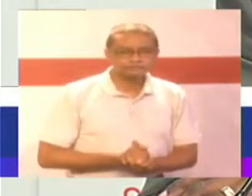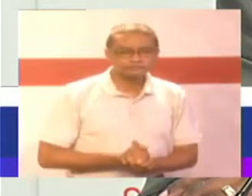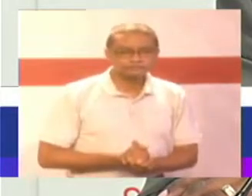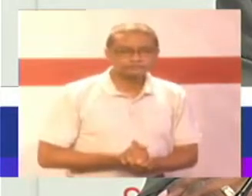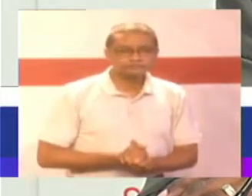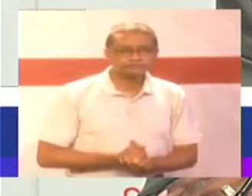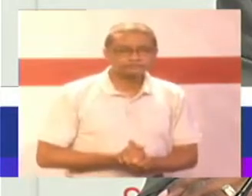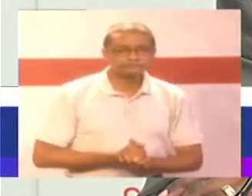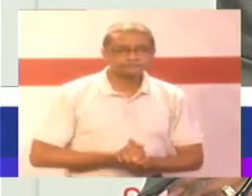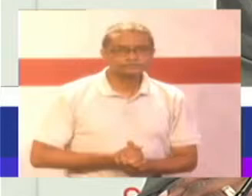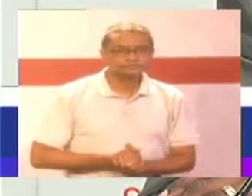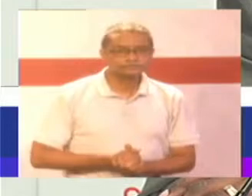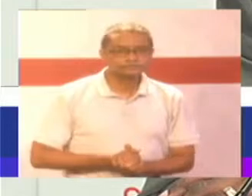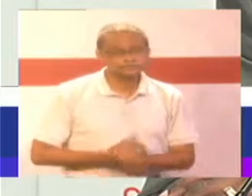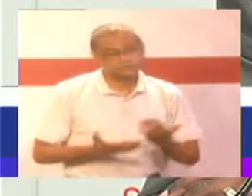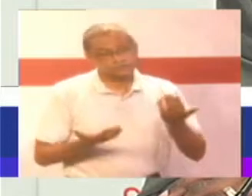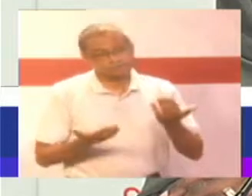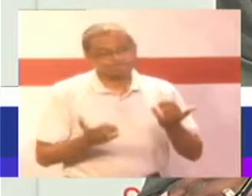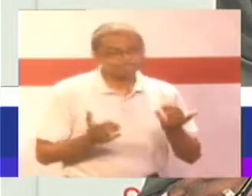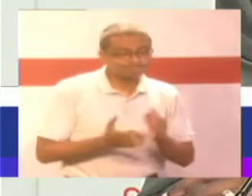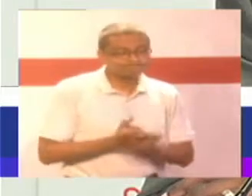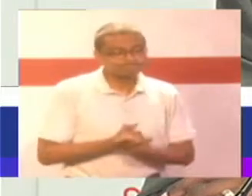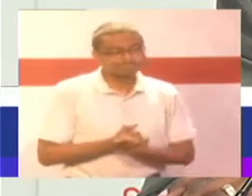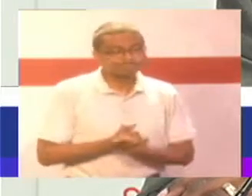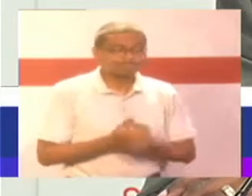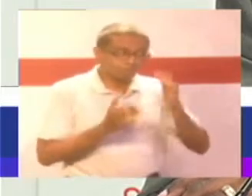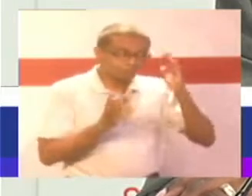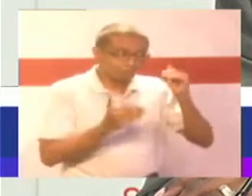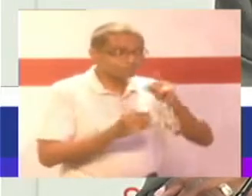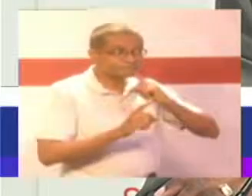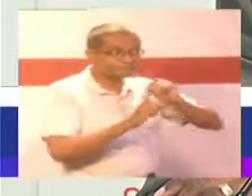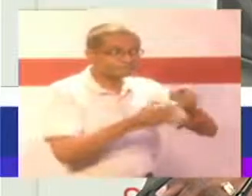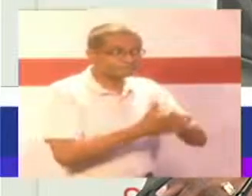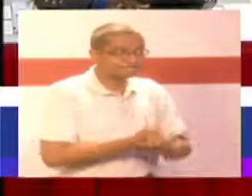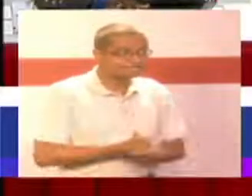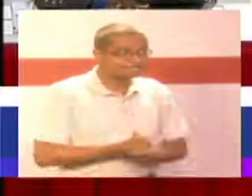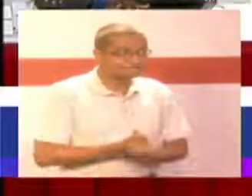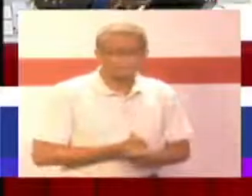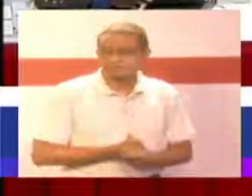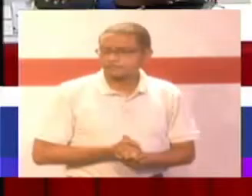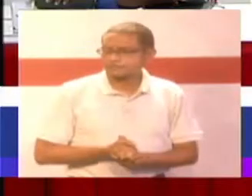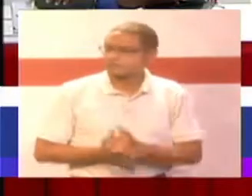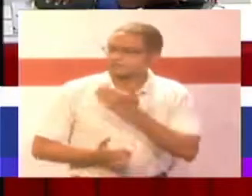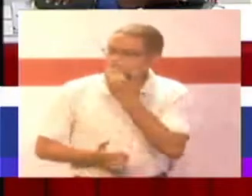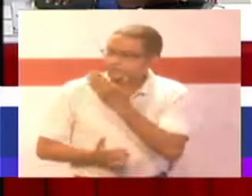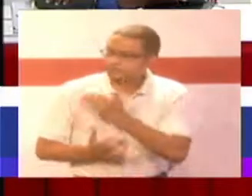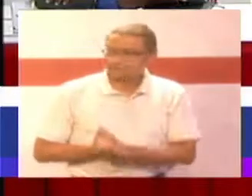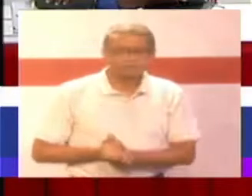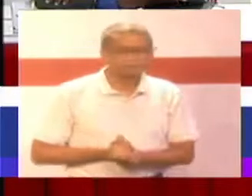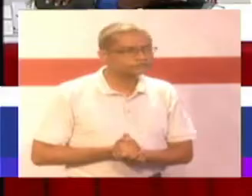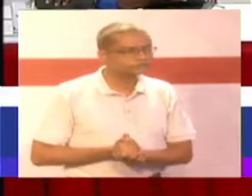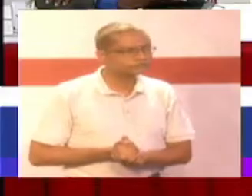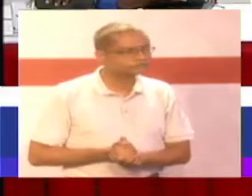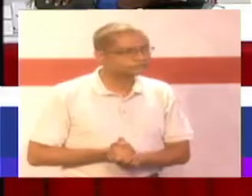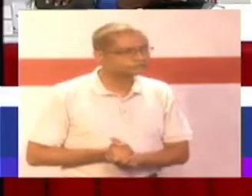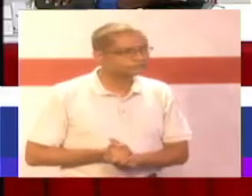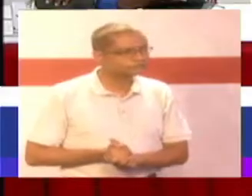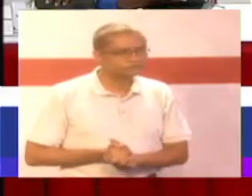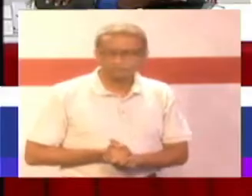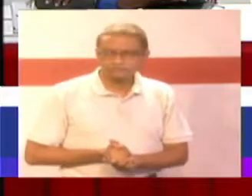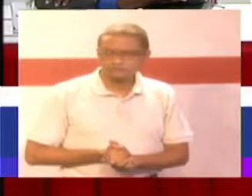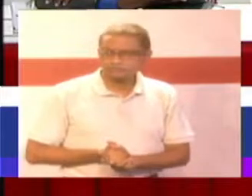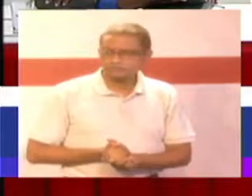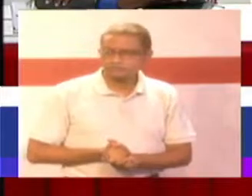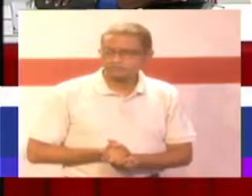seeing. So hopefully that puts it into context. Thank you, Dr. Hines. Dr. Best, I invite you to respond to the second